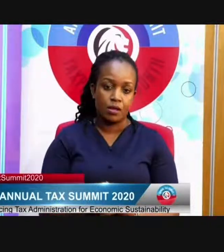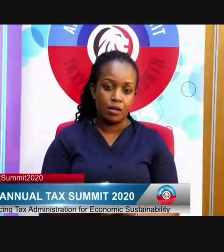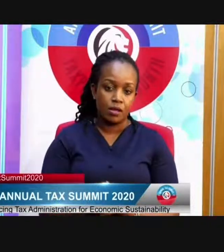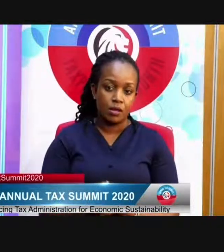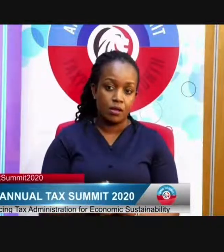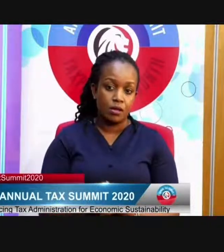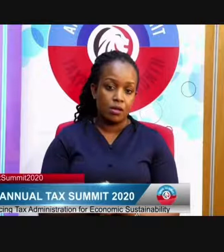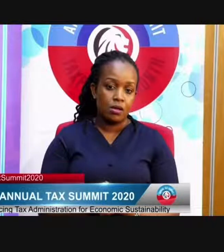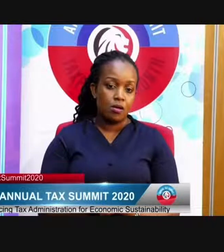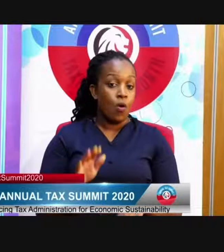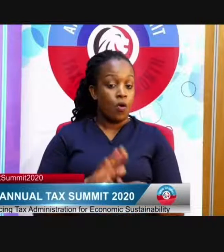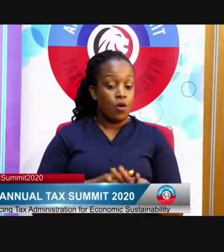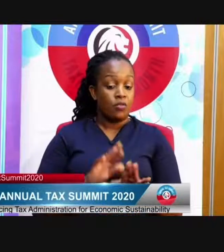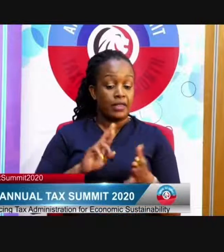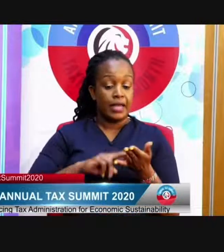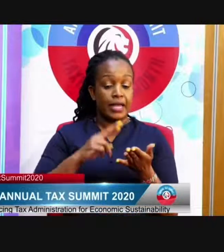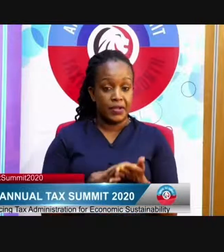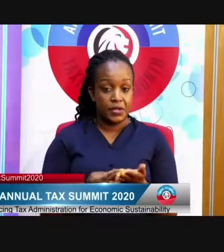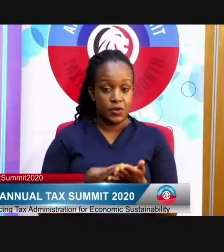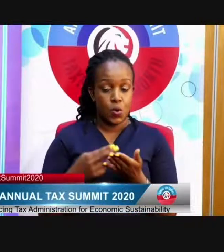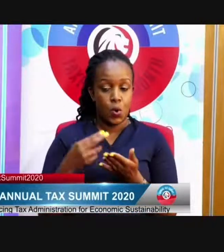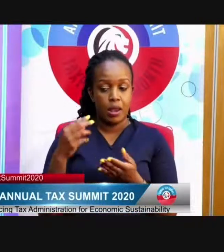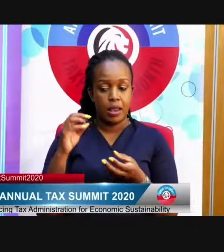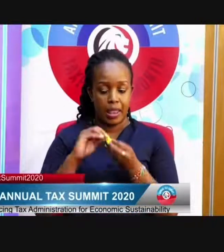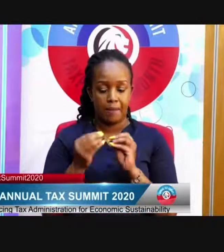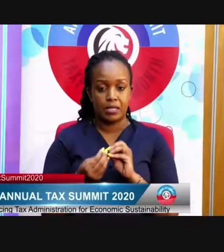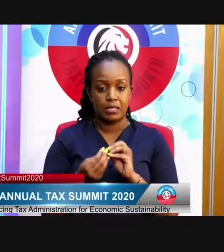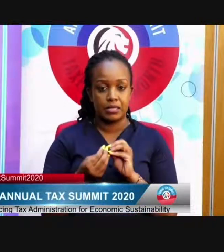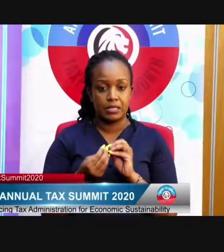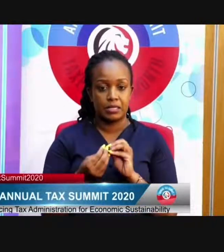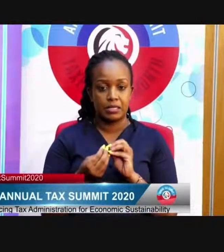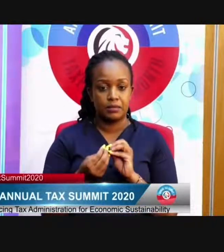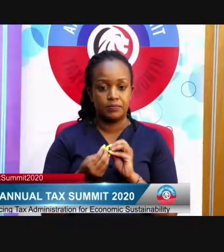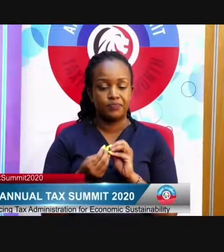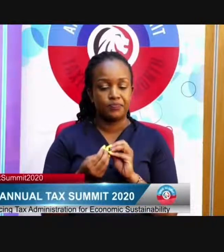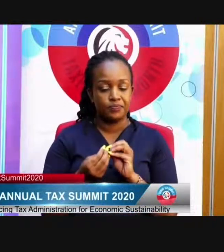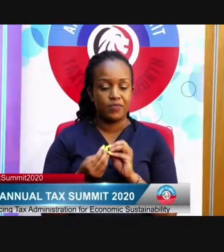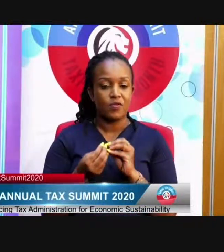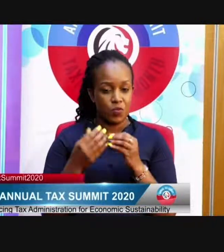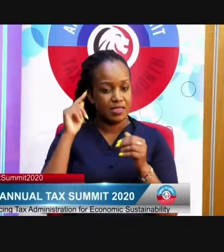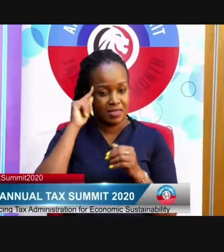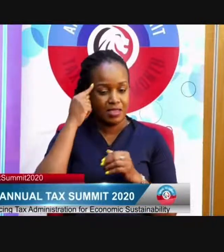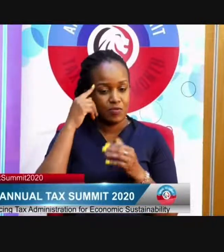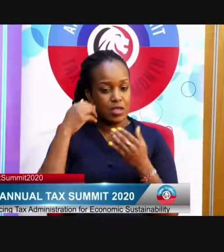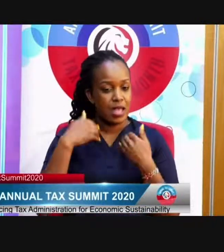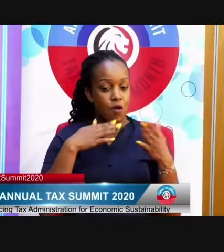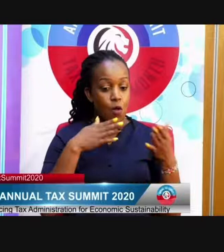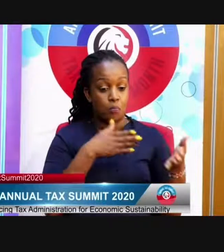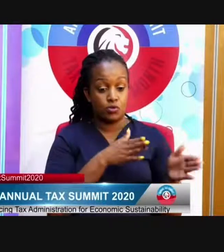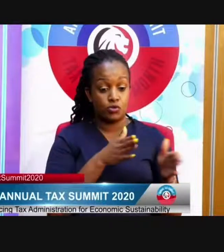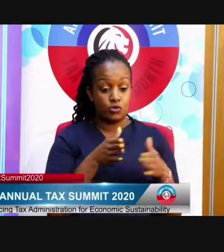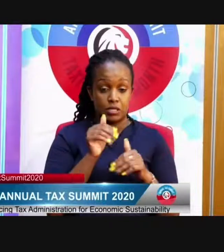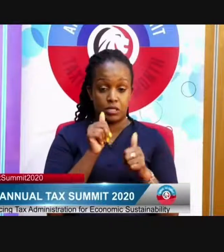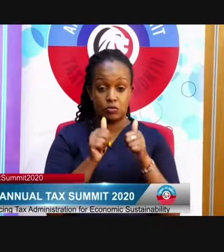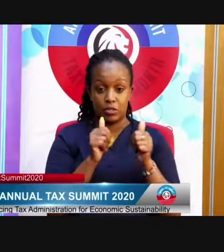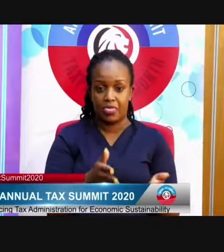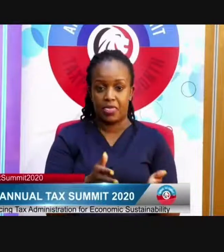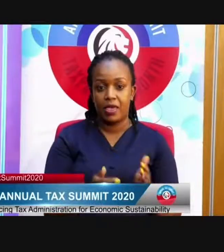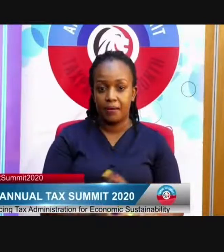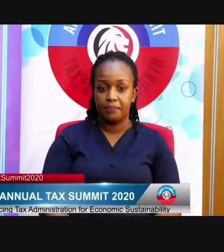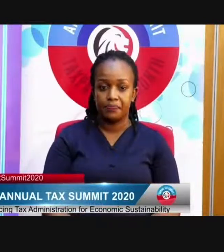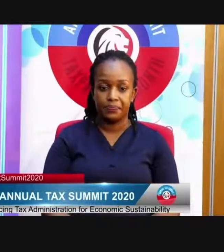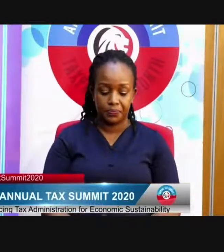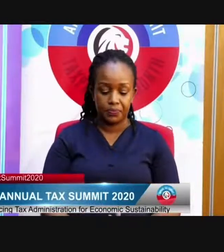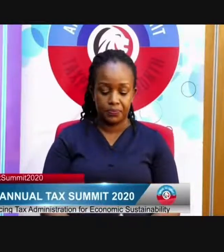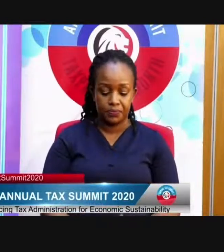numbers, and we think that there are opportunities that exist. If you look at South